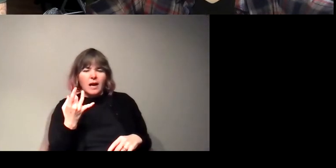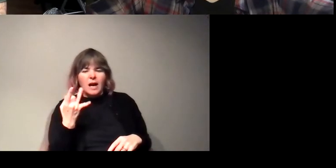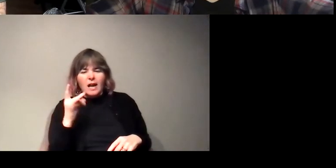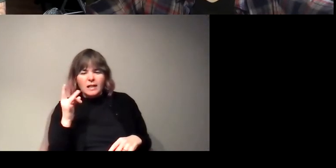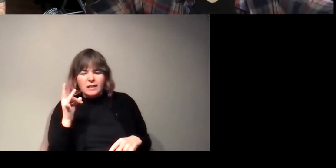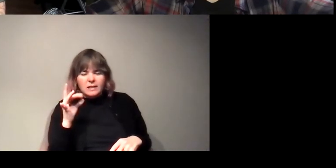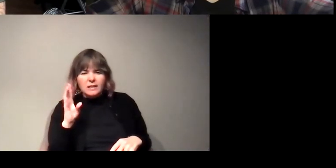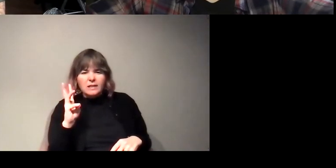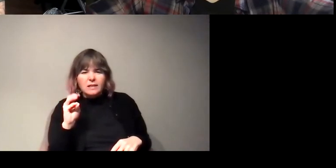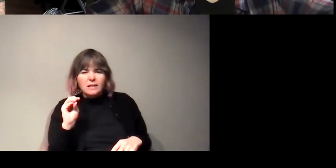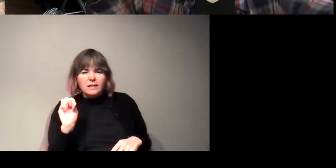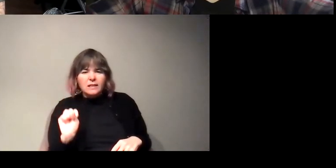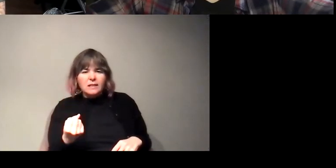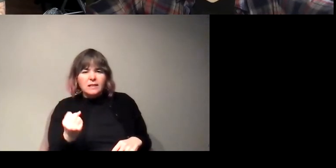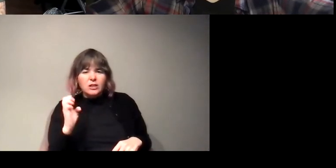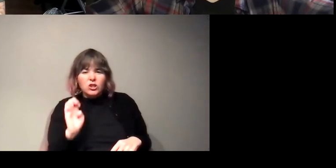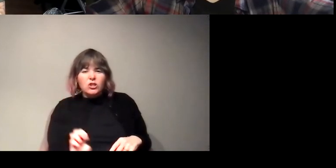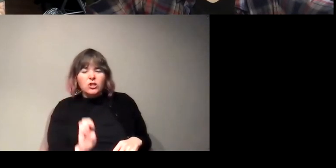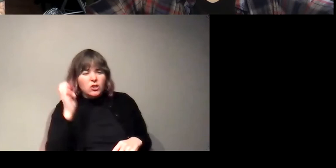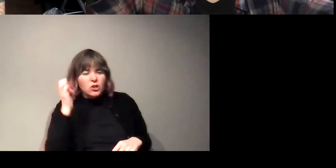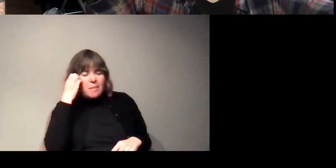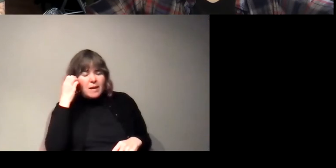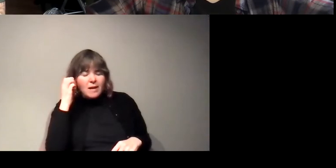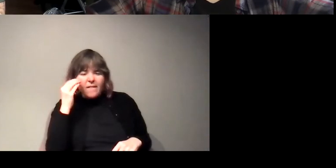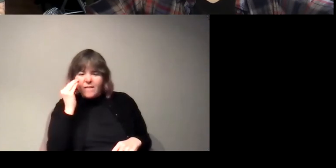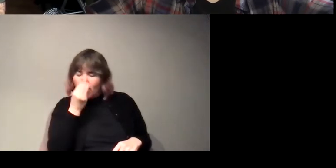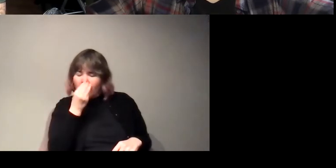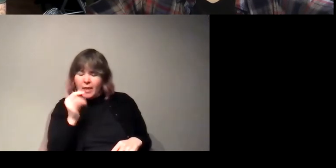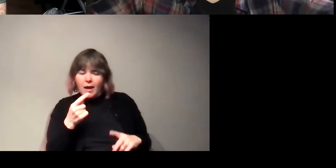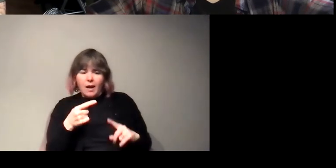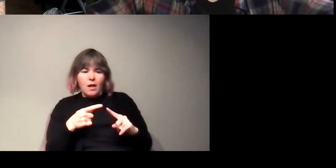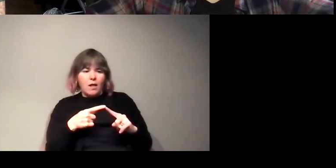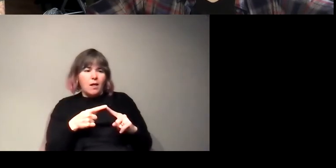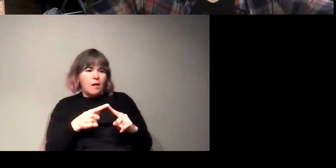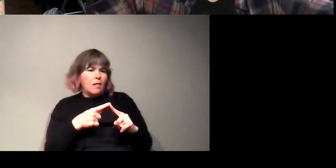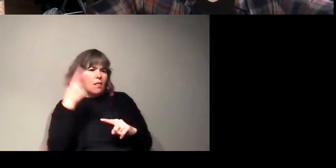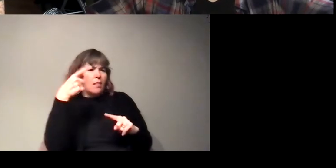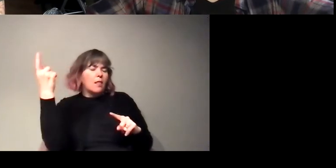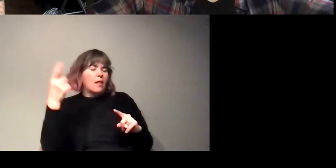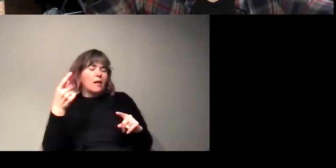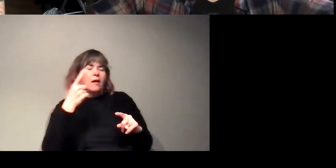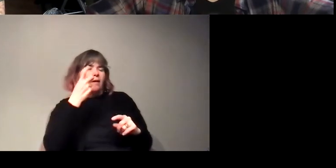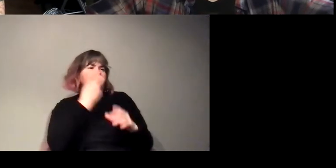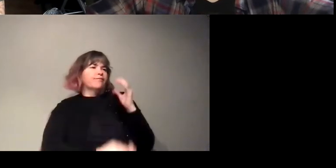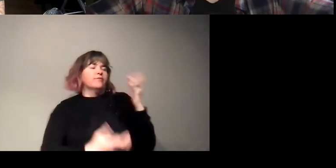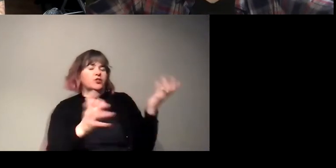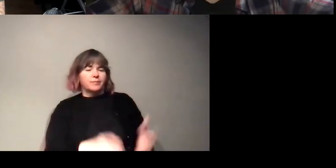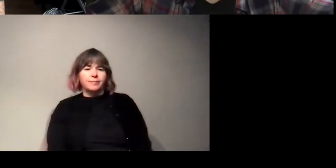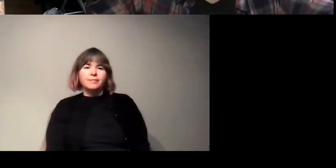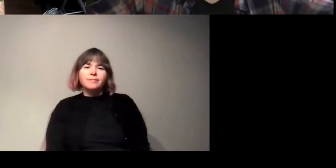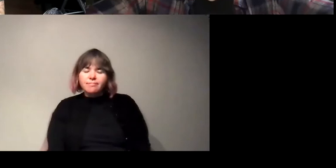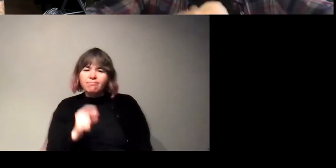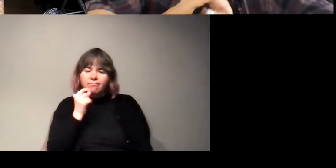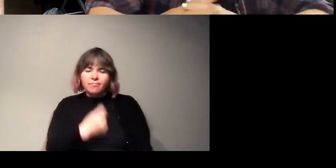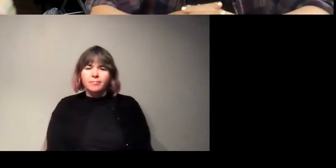1860s European florals sort of was the point at which I jumped off. And yeah. Cool.